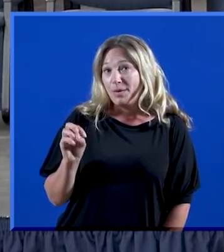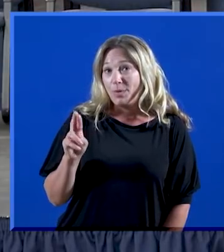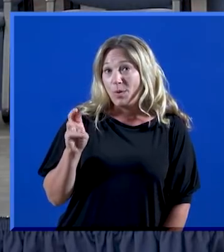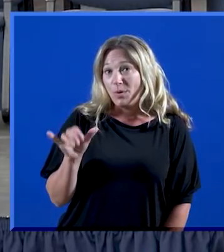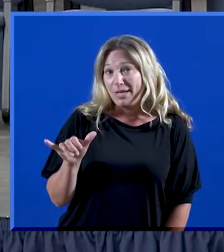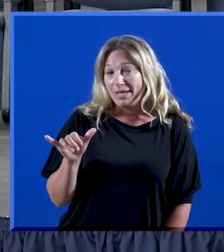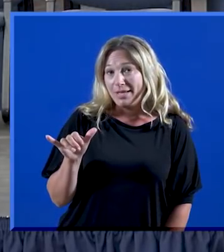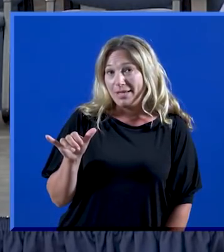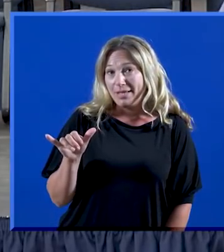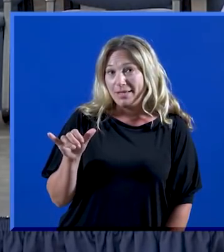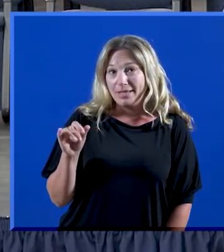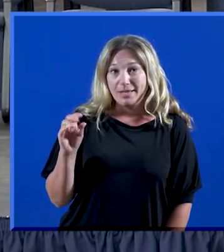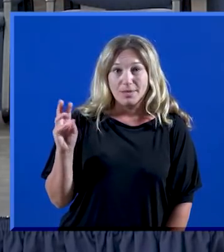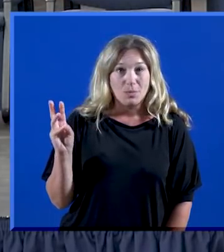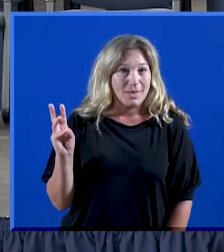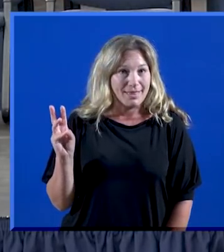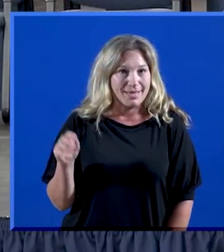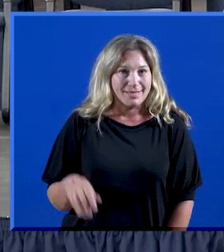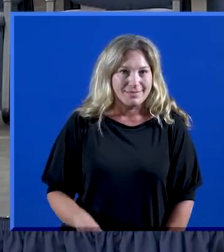Corey Whitley.